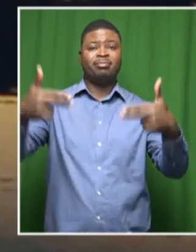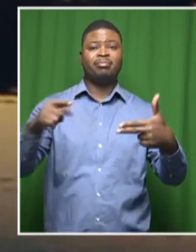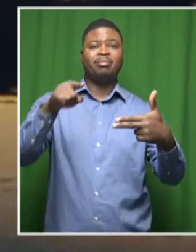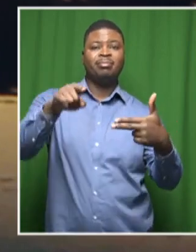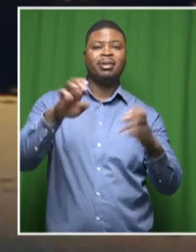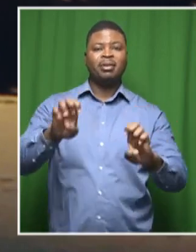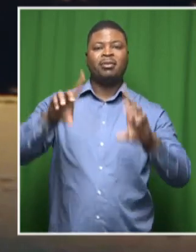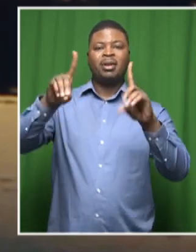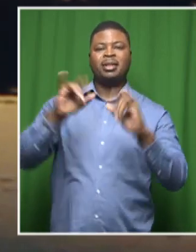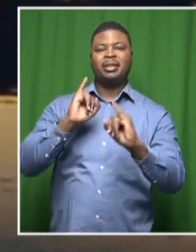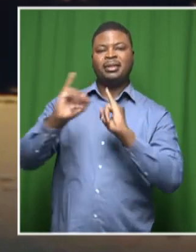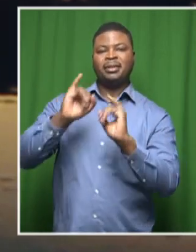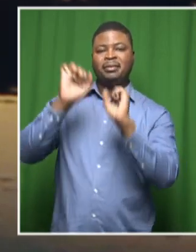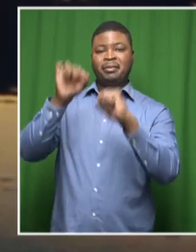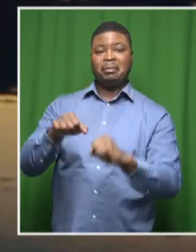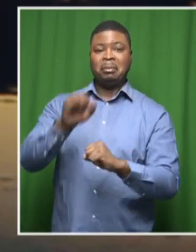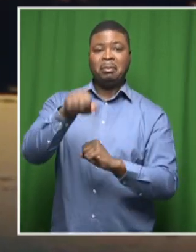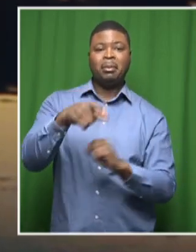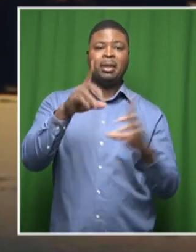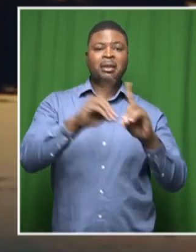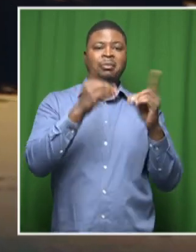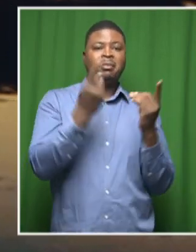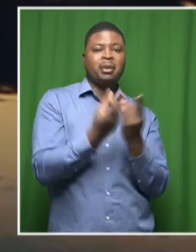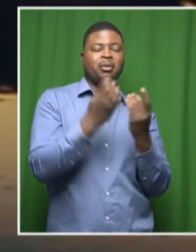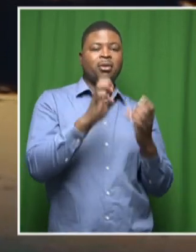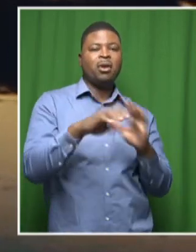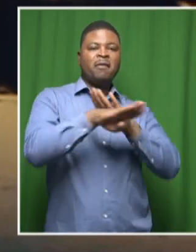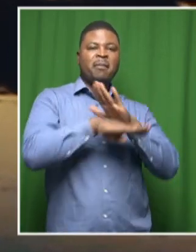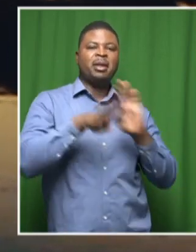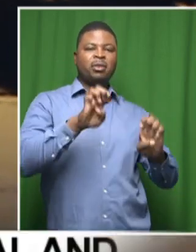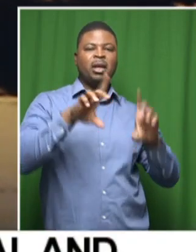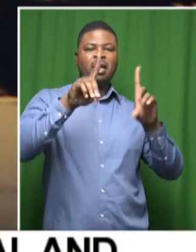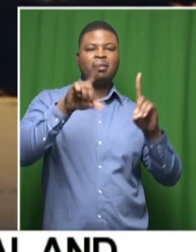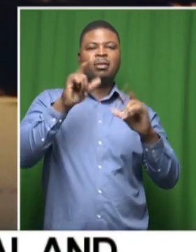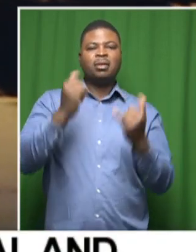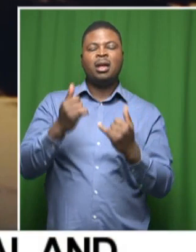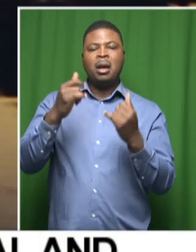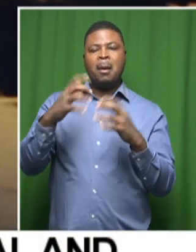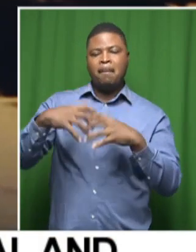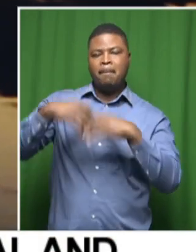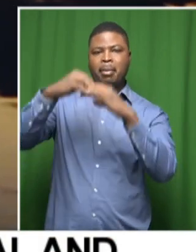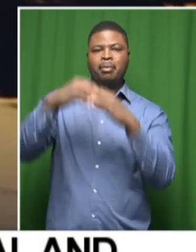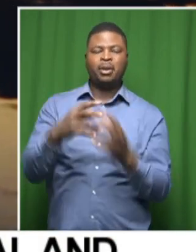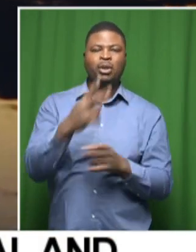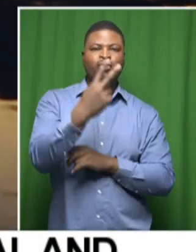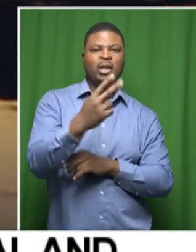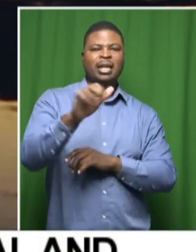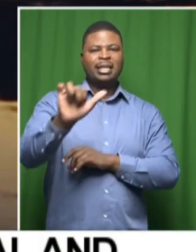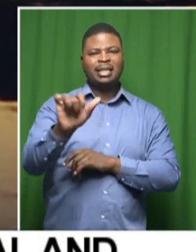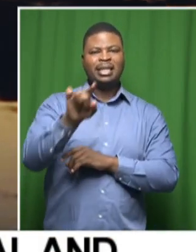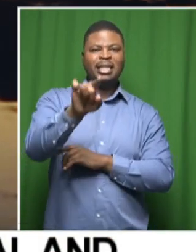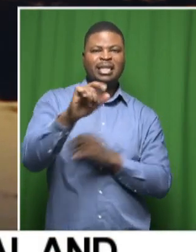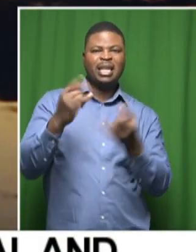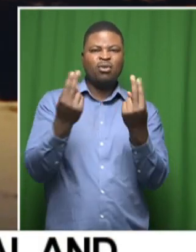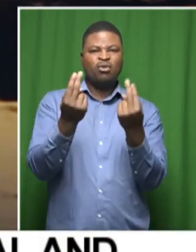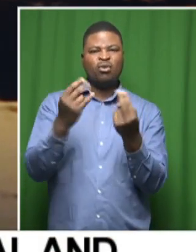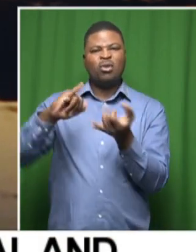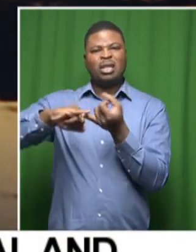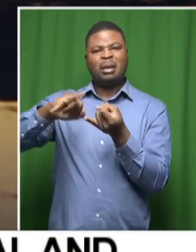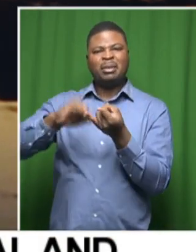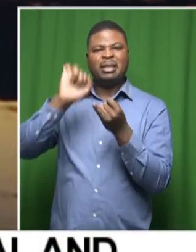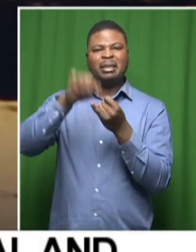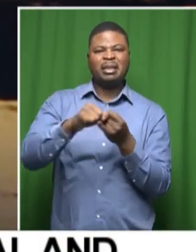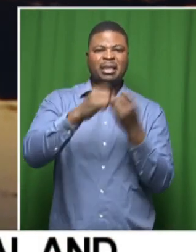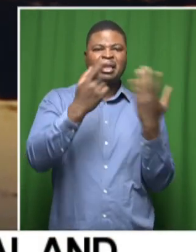the Department of Basic Education says it has developed 26 new subjects in the occupational stream